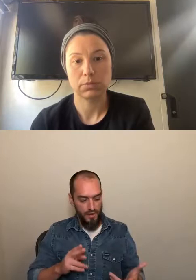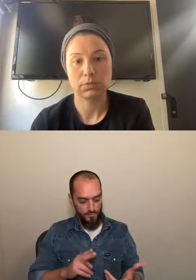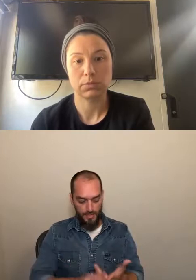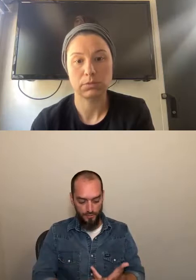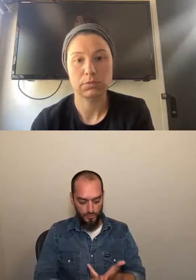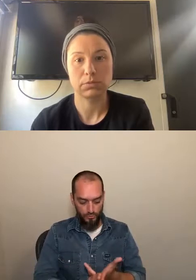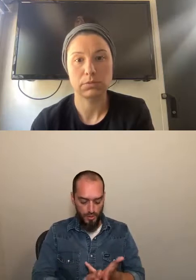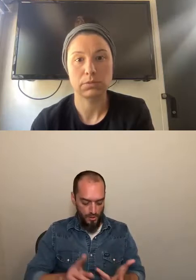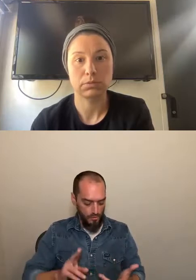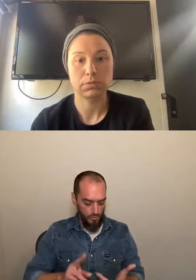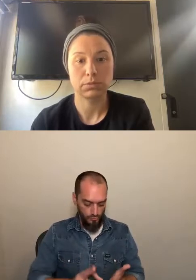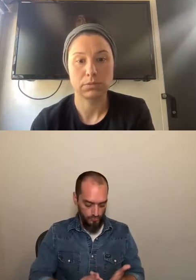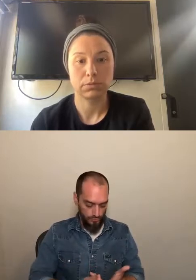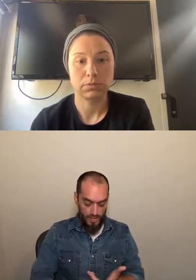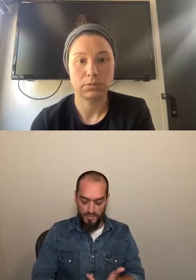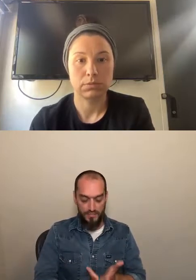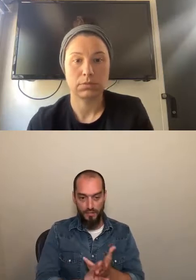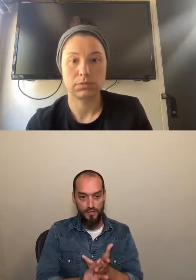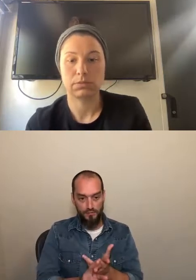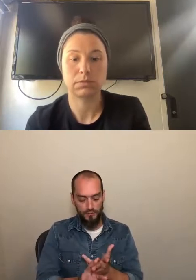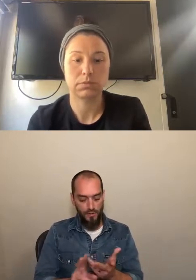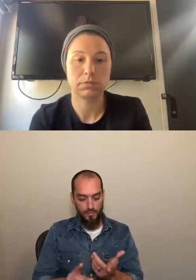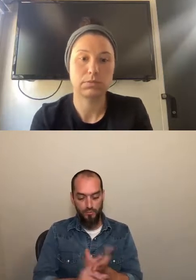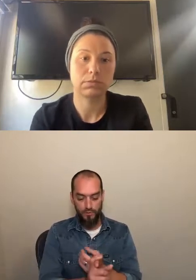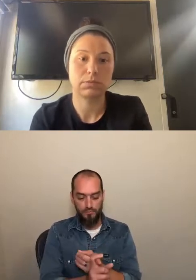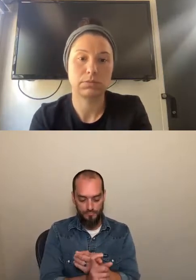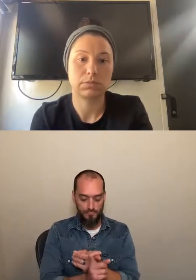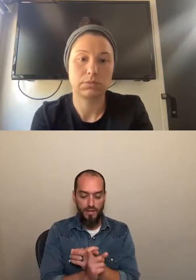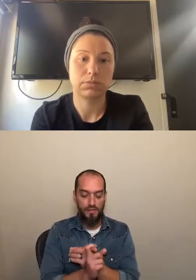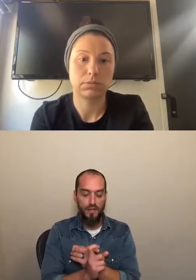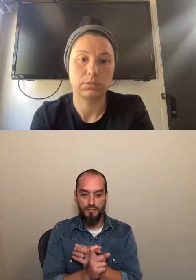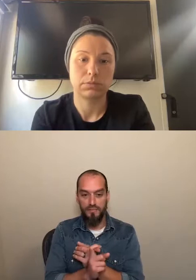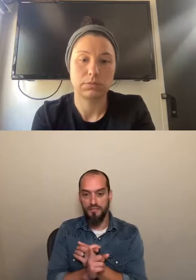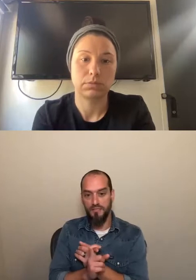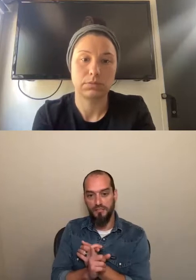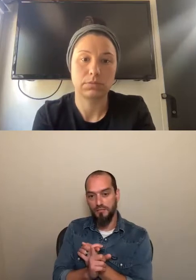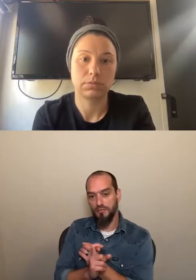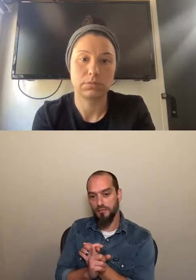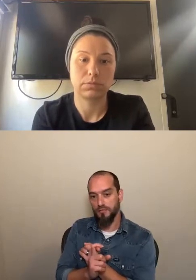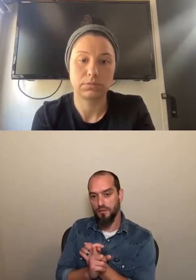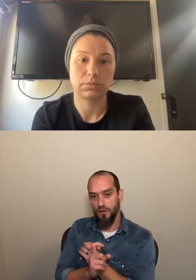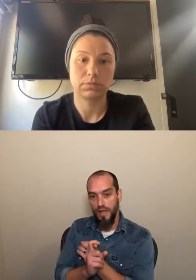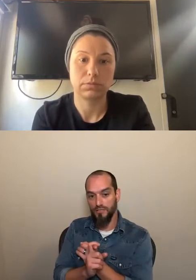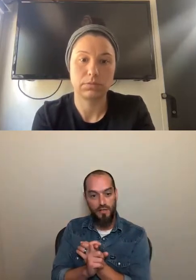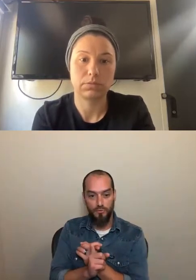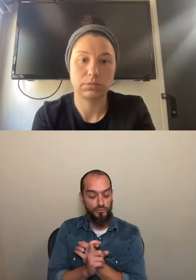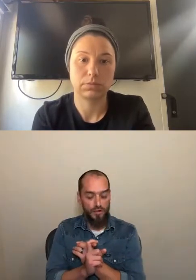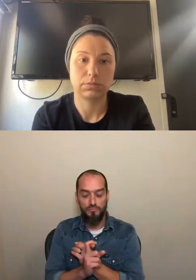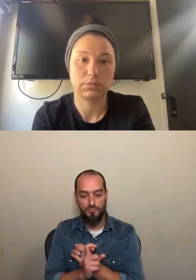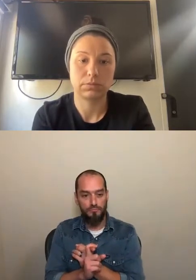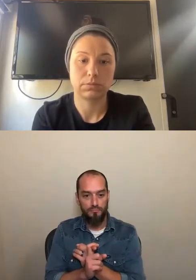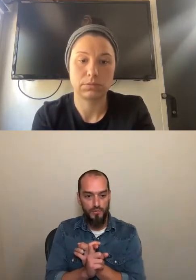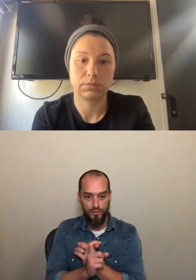only time samples are necessary are going to be when my clients insist on having samples.